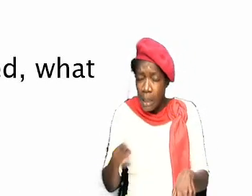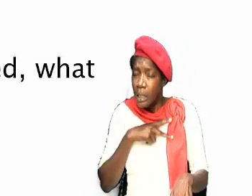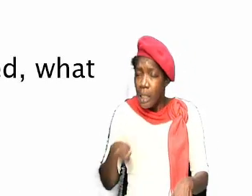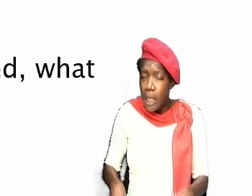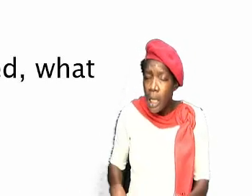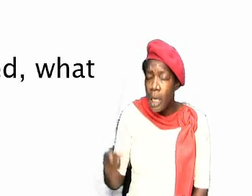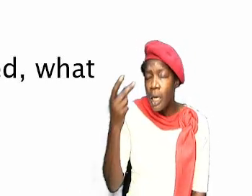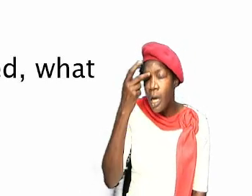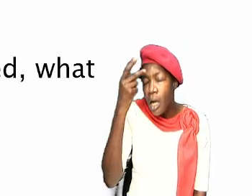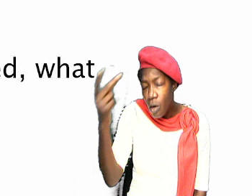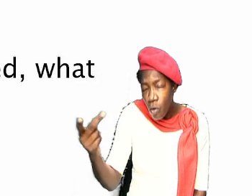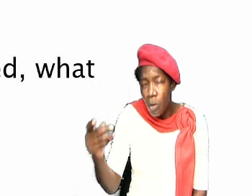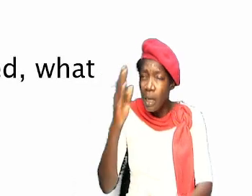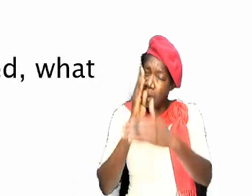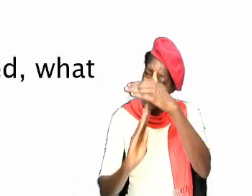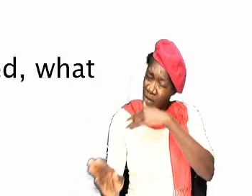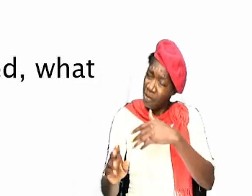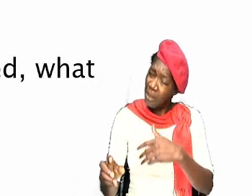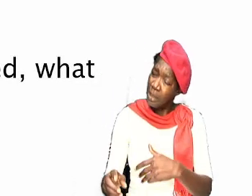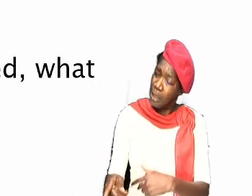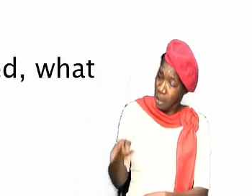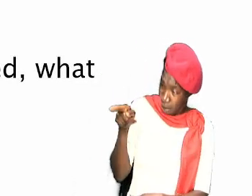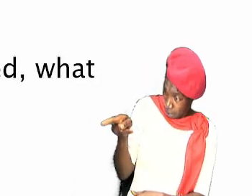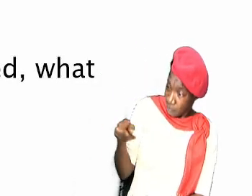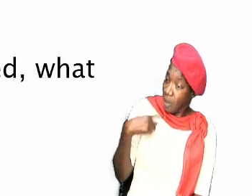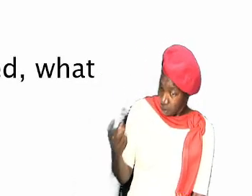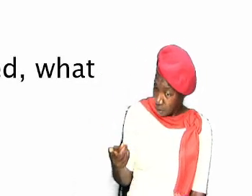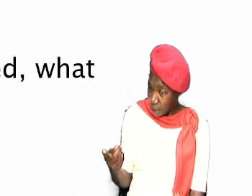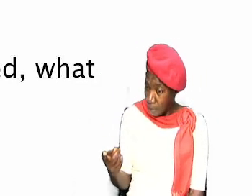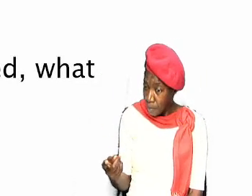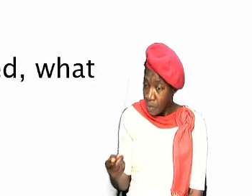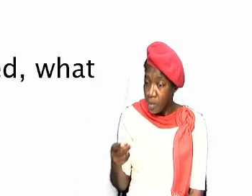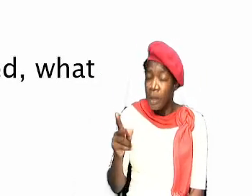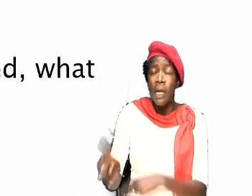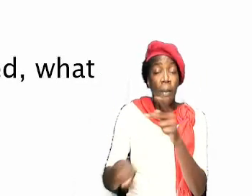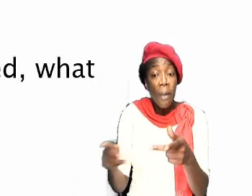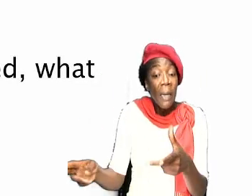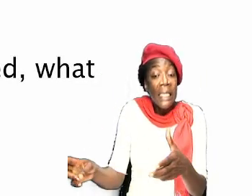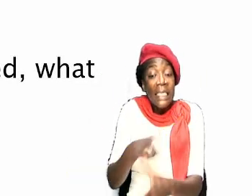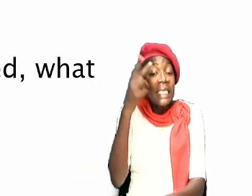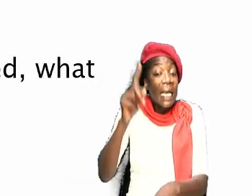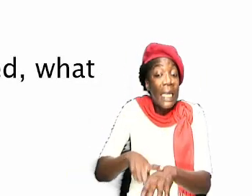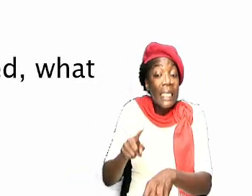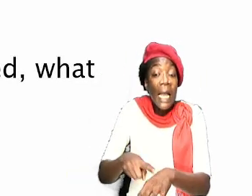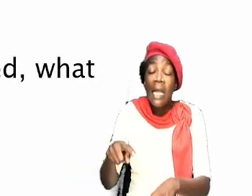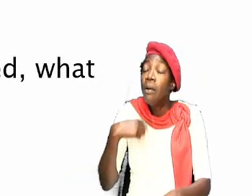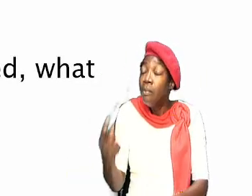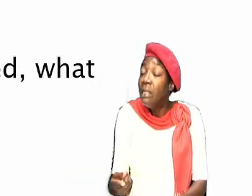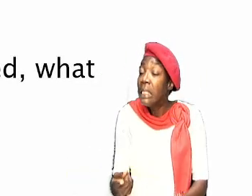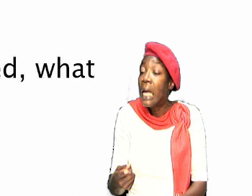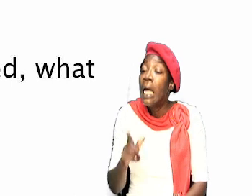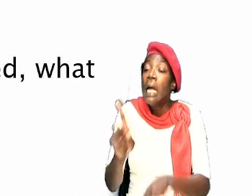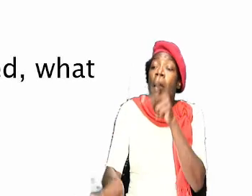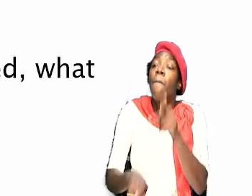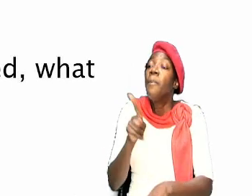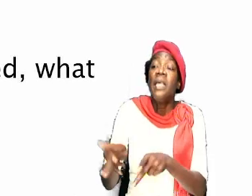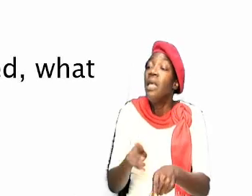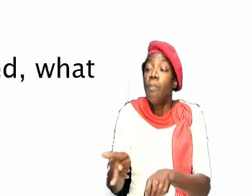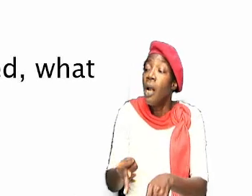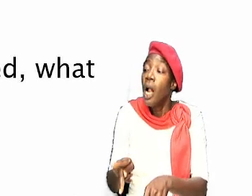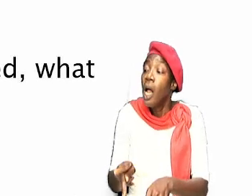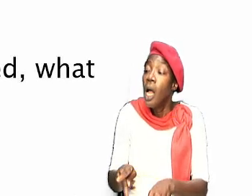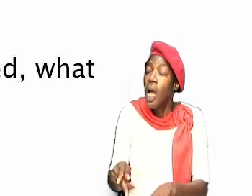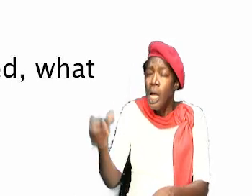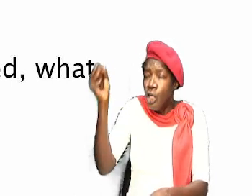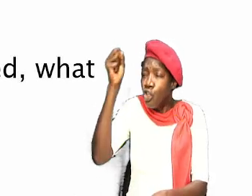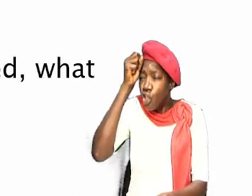and said, look here, it was the people. This was the second time that he was saying it was the people, you know. The man refused